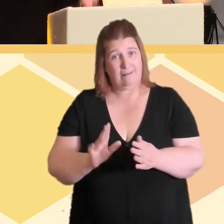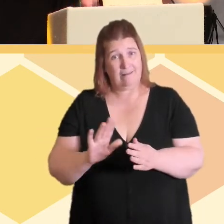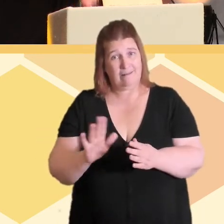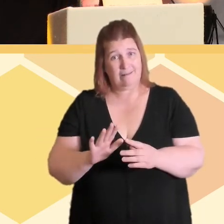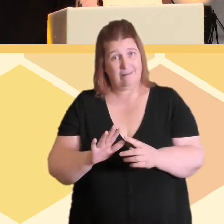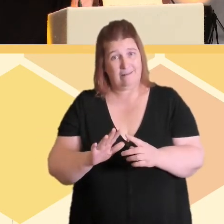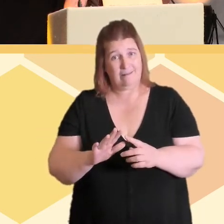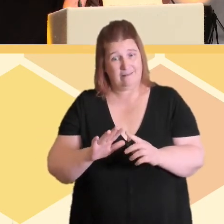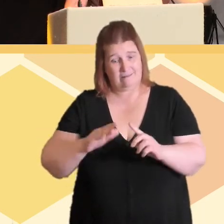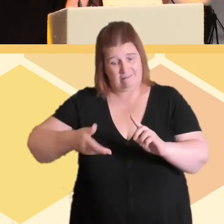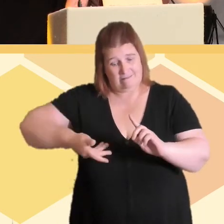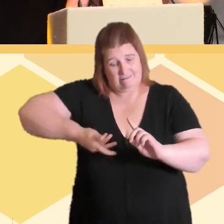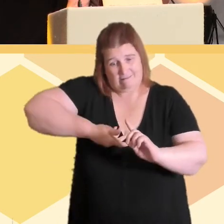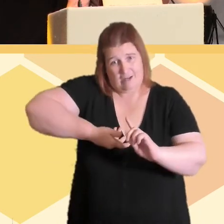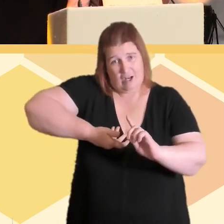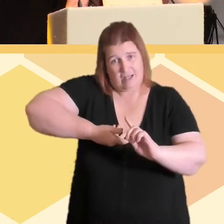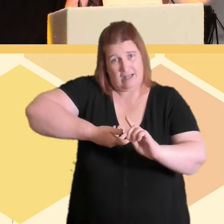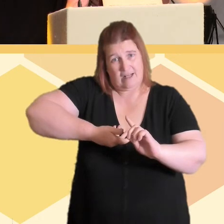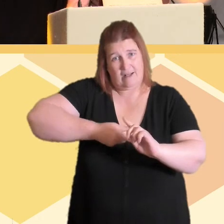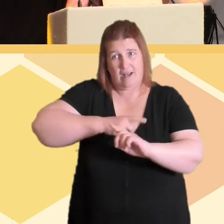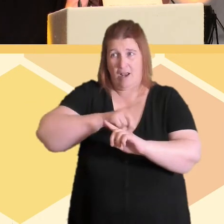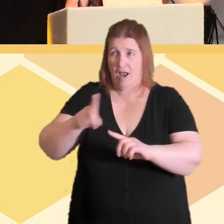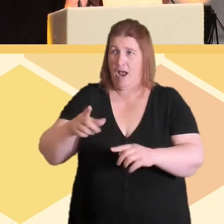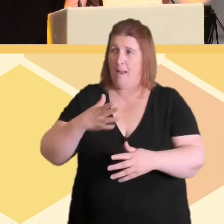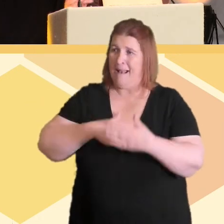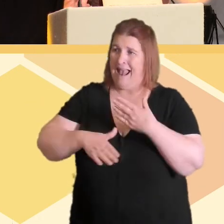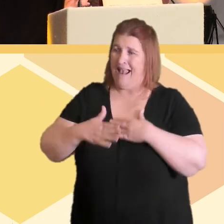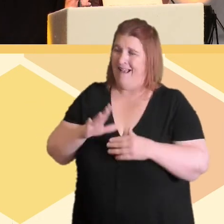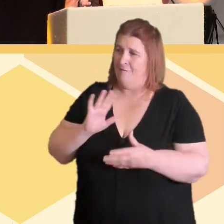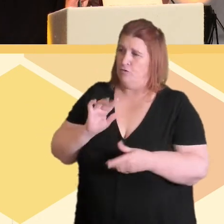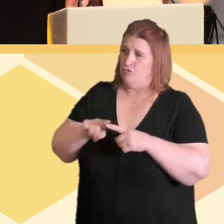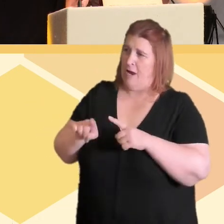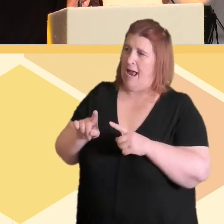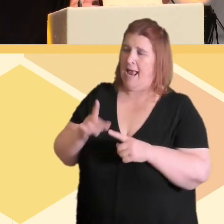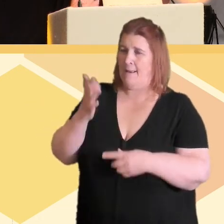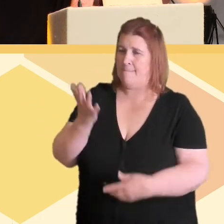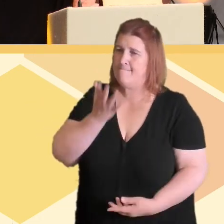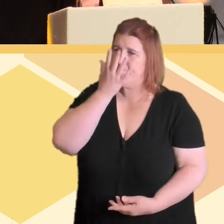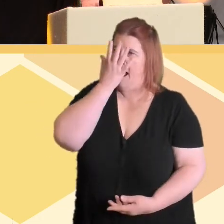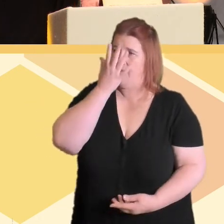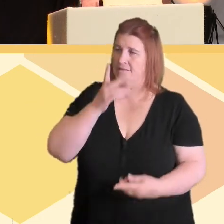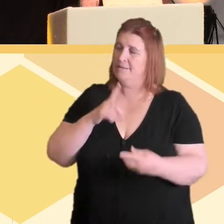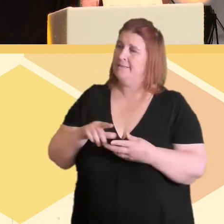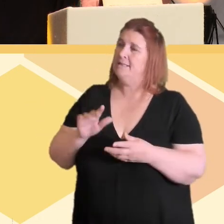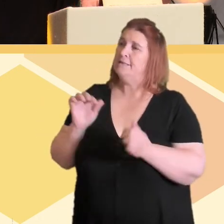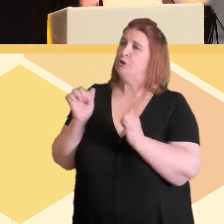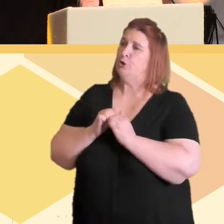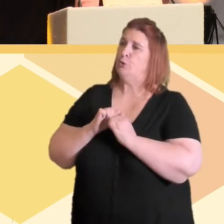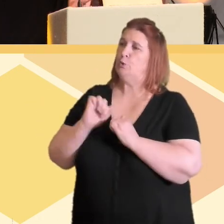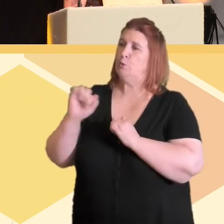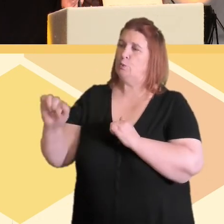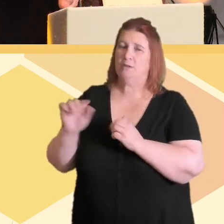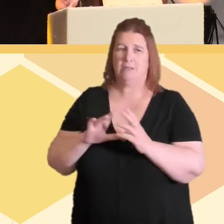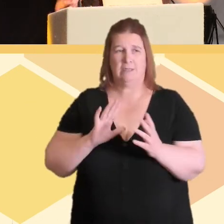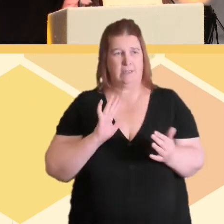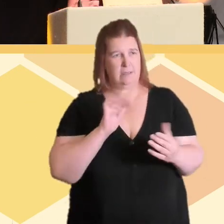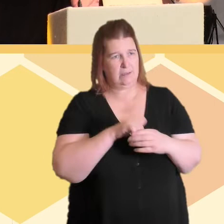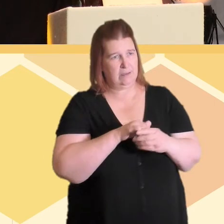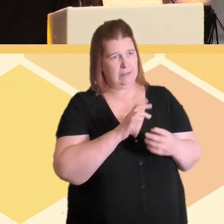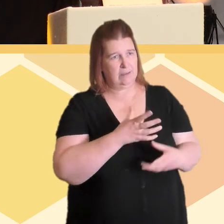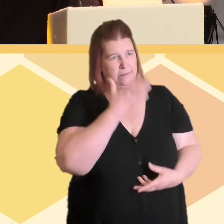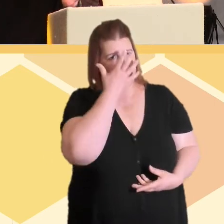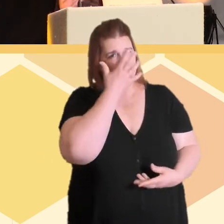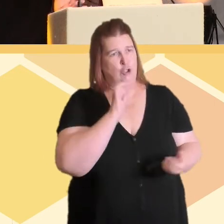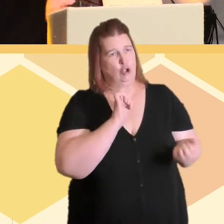Most people act in order to fit in. They put on different masks to suit each occasion. In order to do this